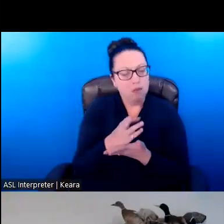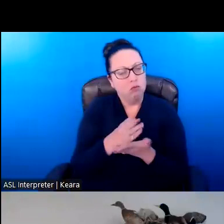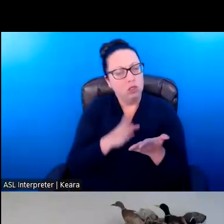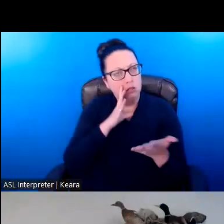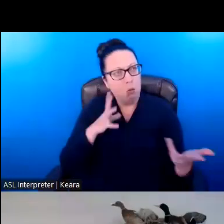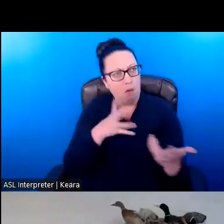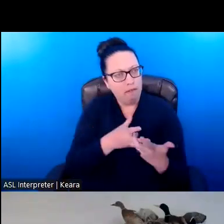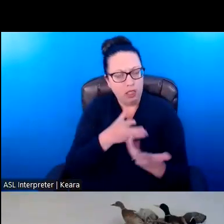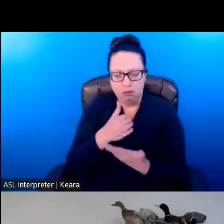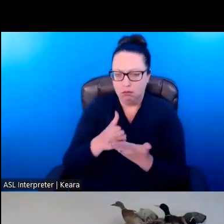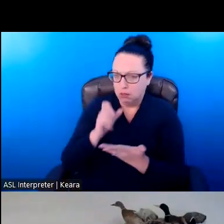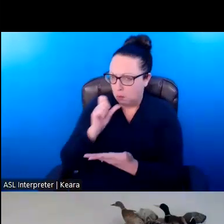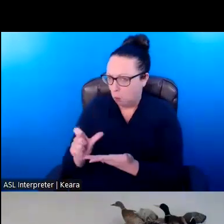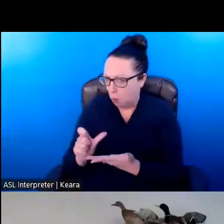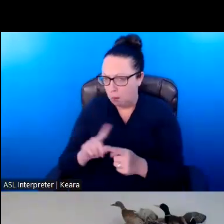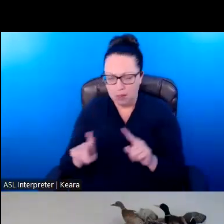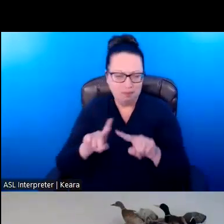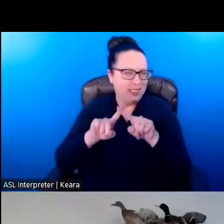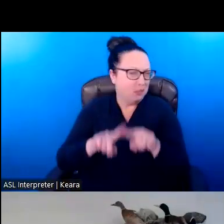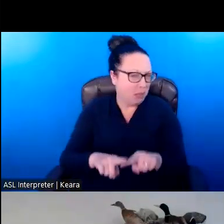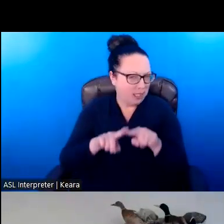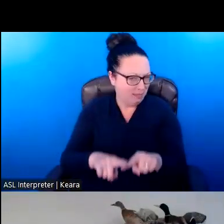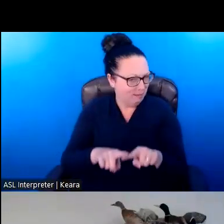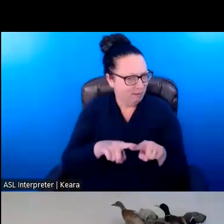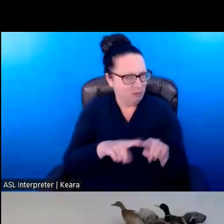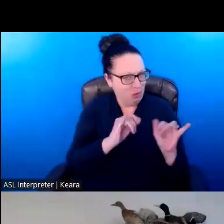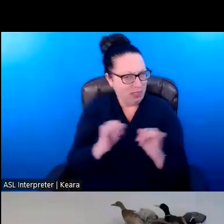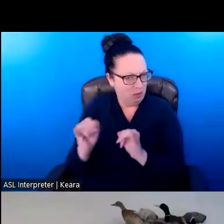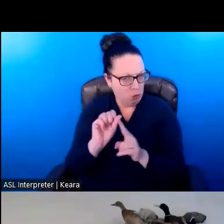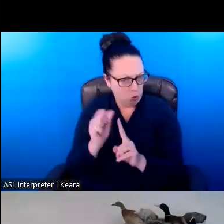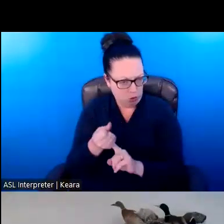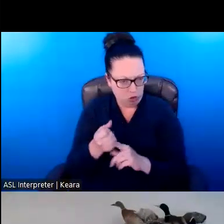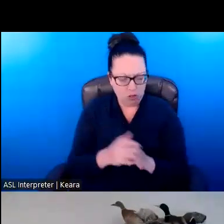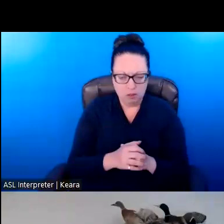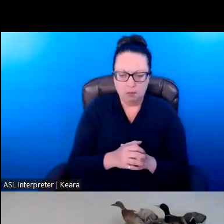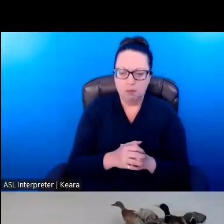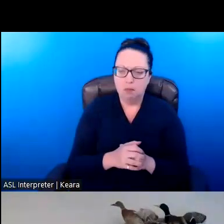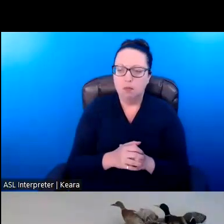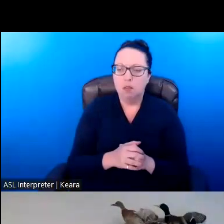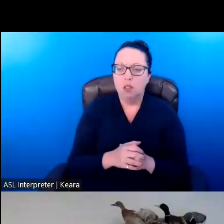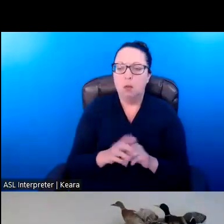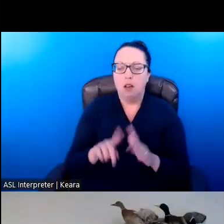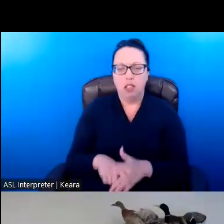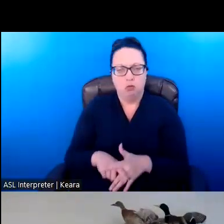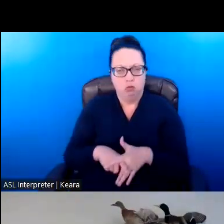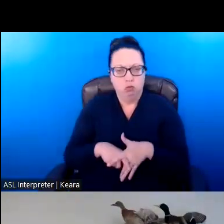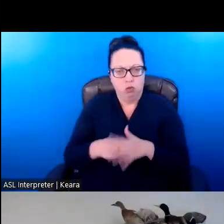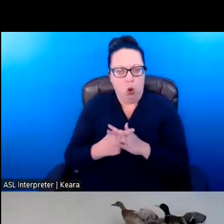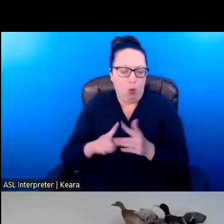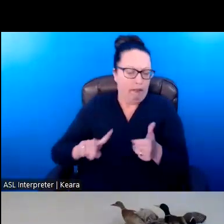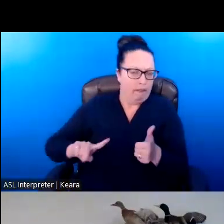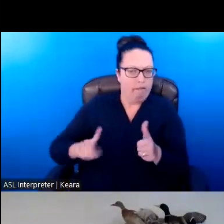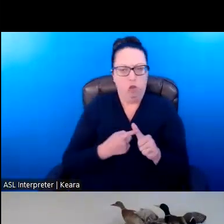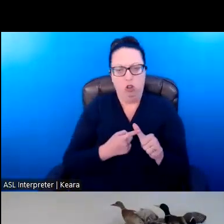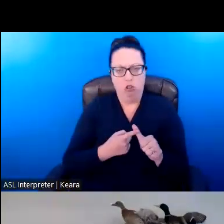these won't. It'll kind of depend. But I'll start with when the person first gets in. And the number one thing